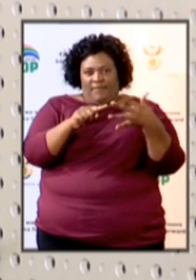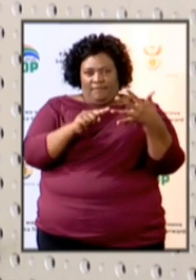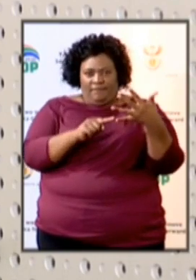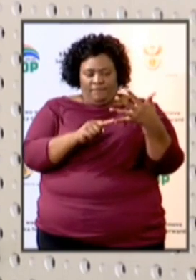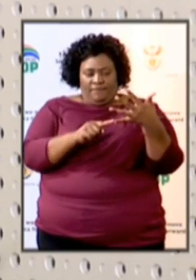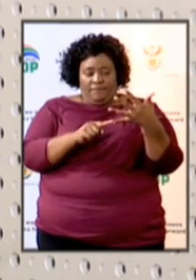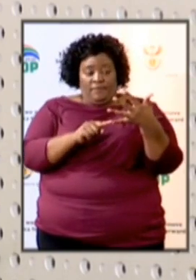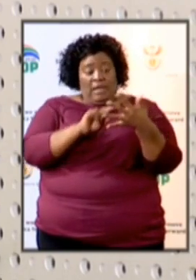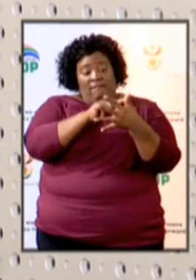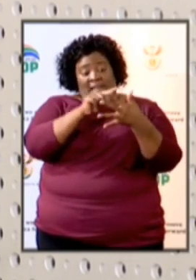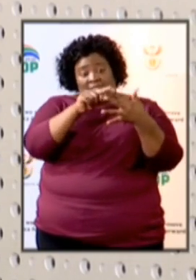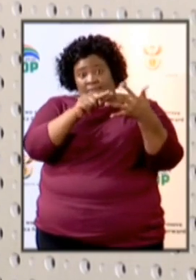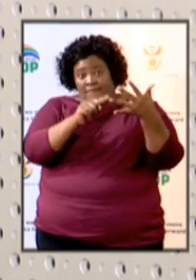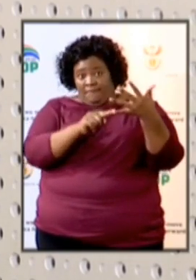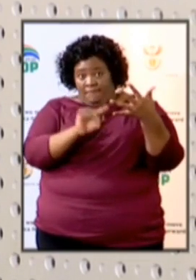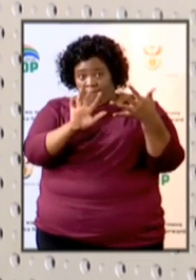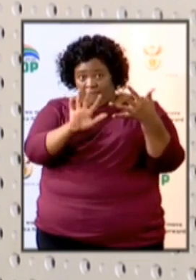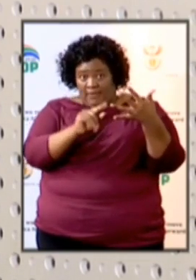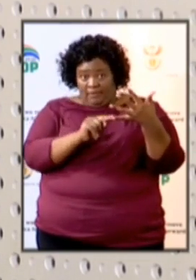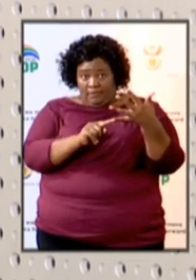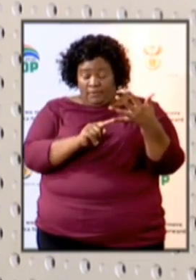The five levels,